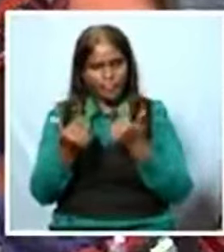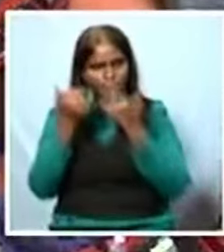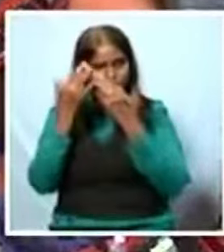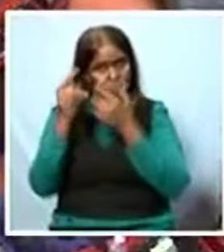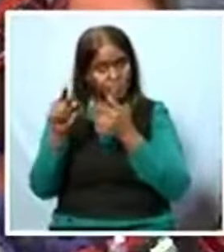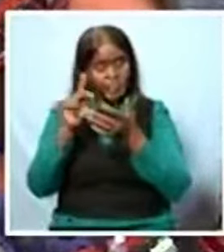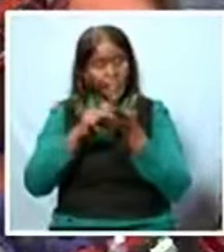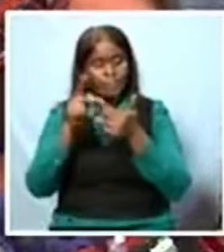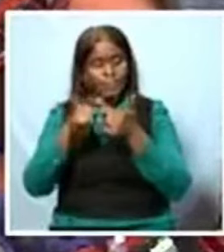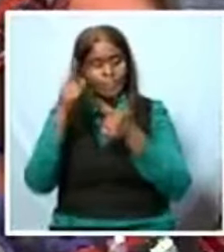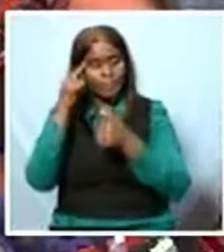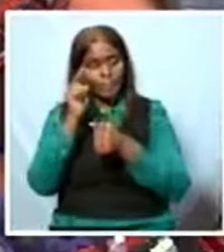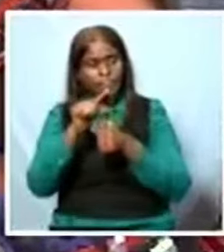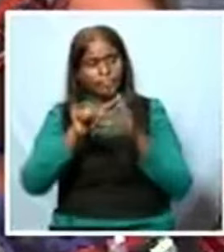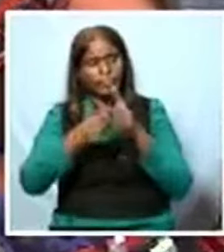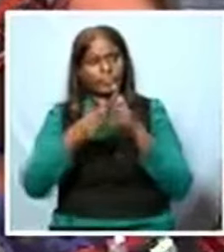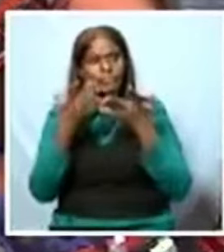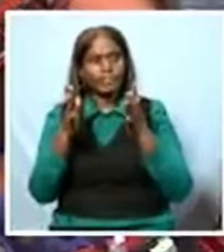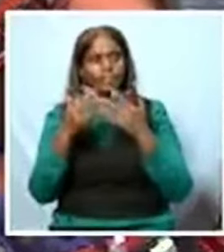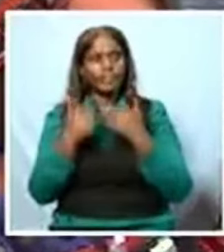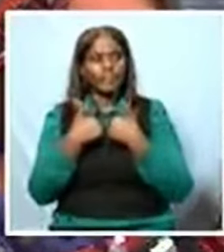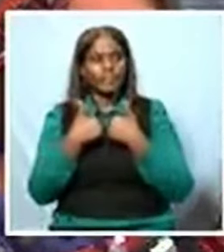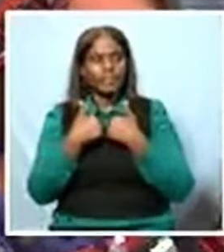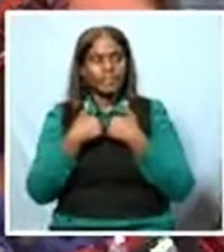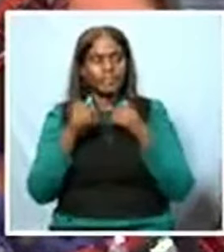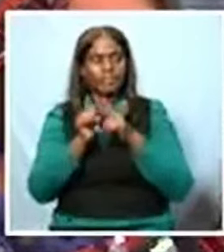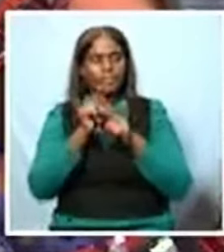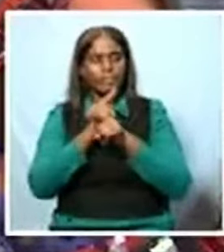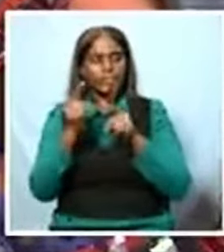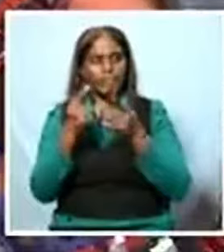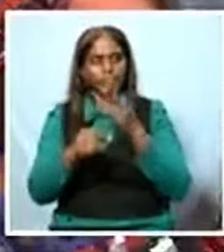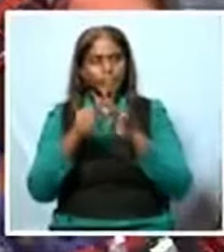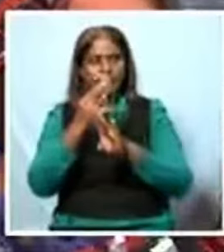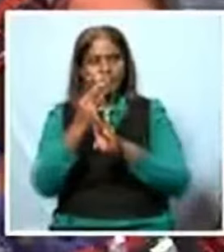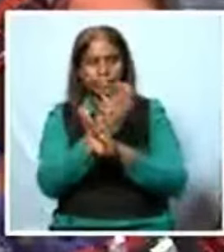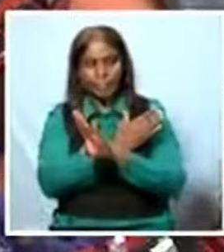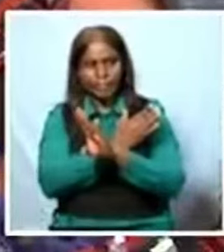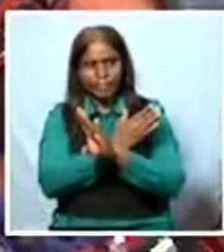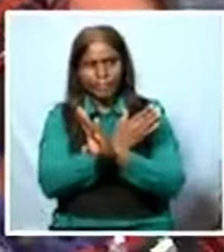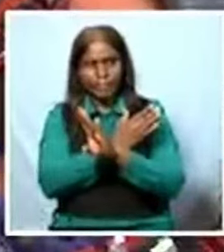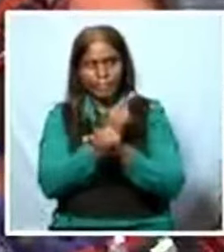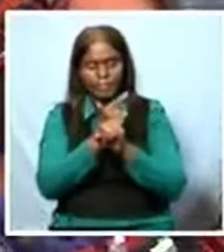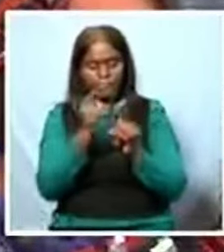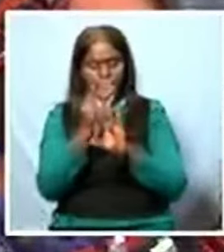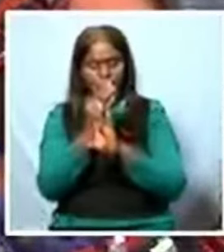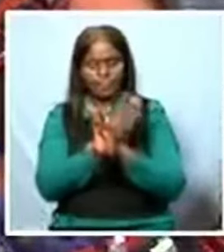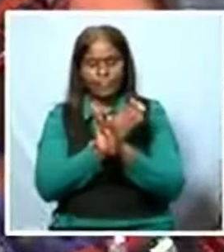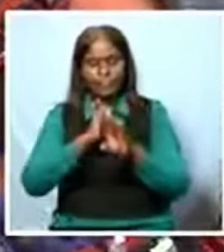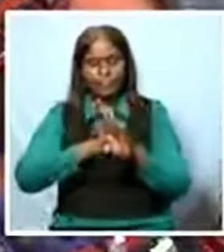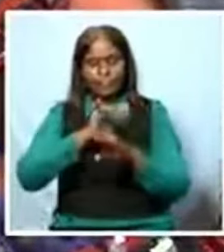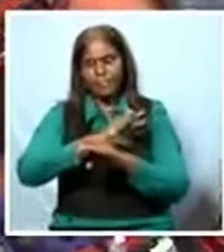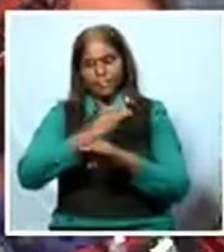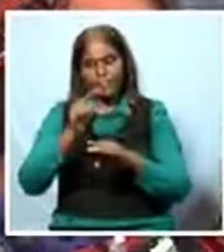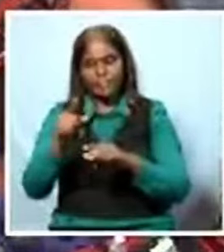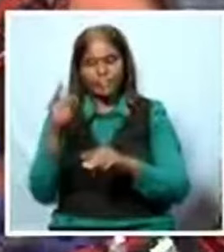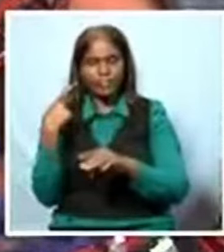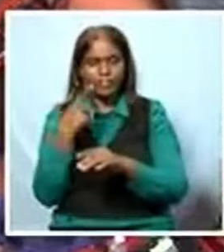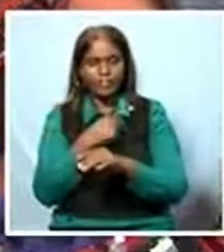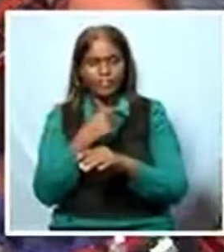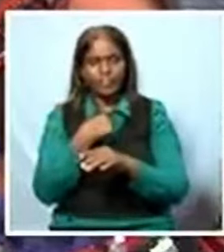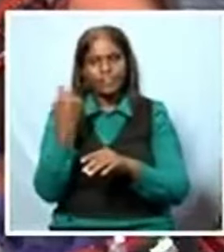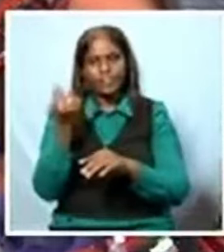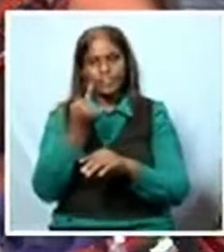the House to resume. And just before we cross back to the floor of the House, I